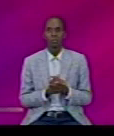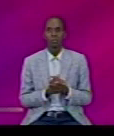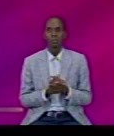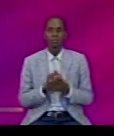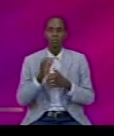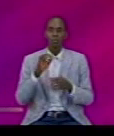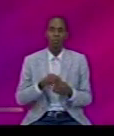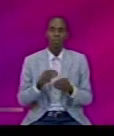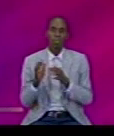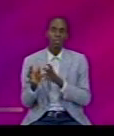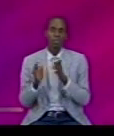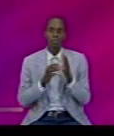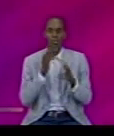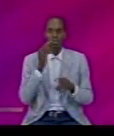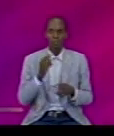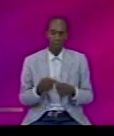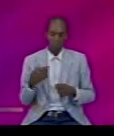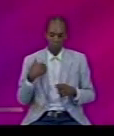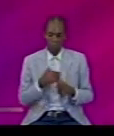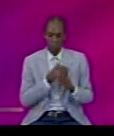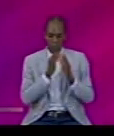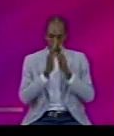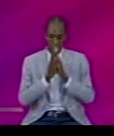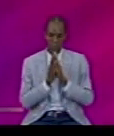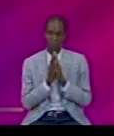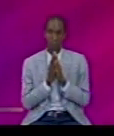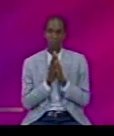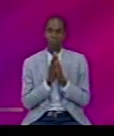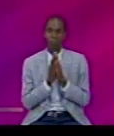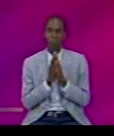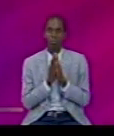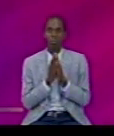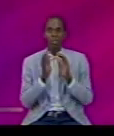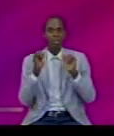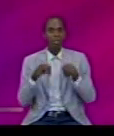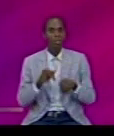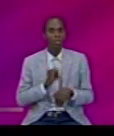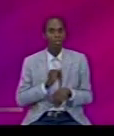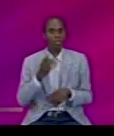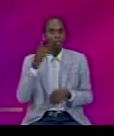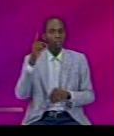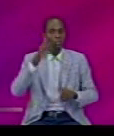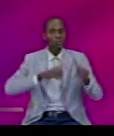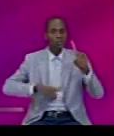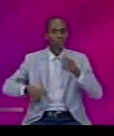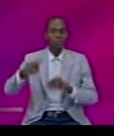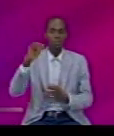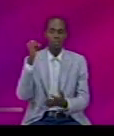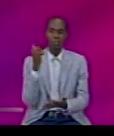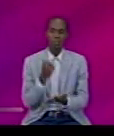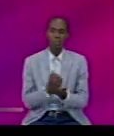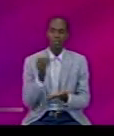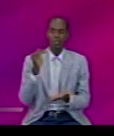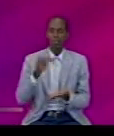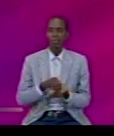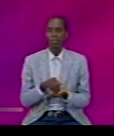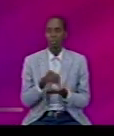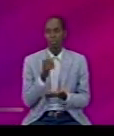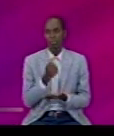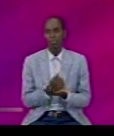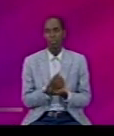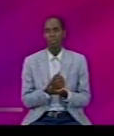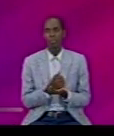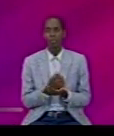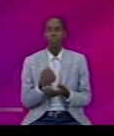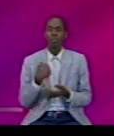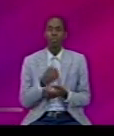In Jesus' name we pray. Can I hear you say amen again? We